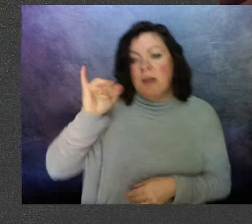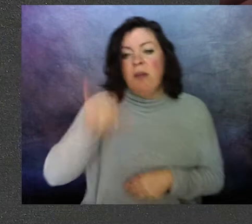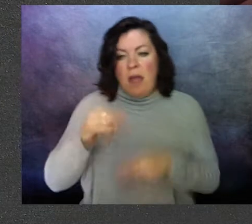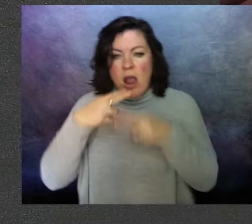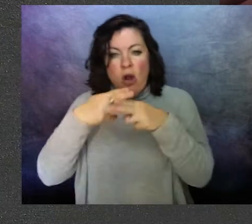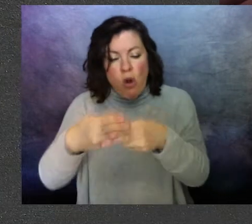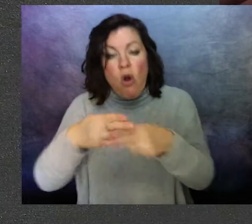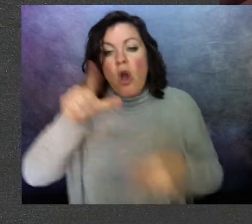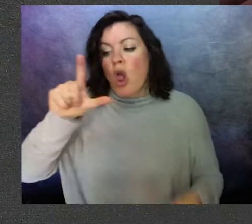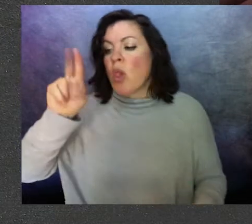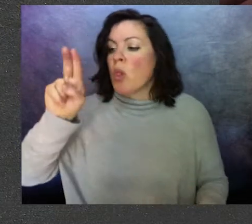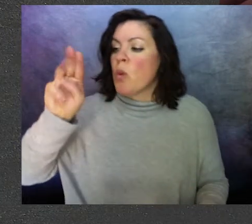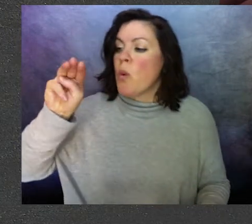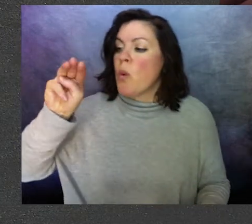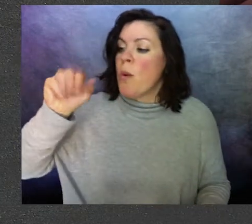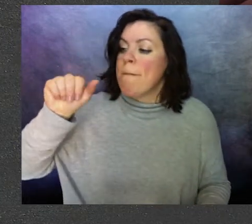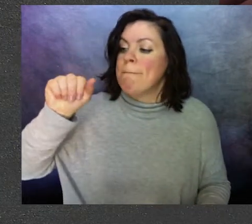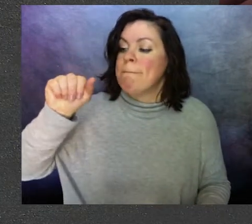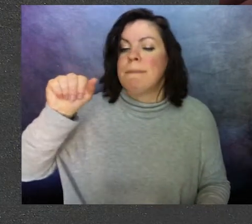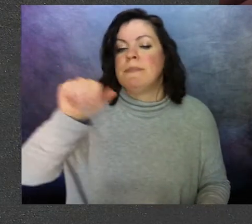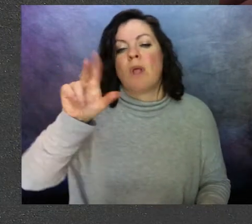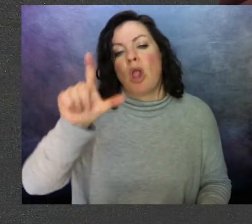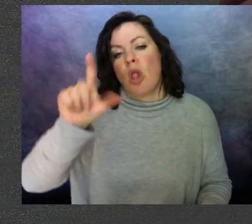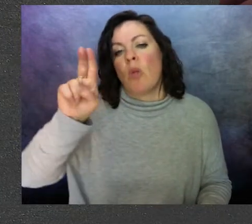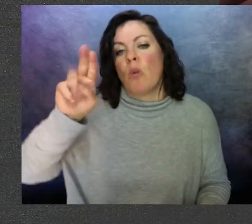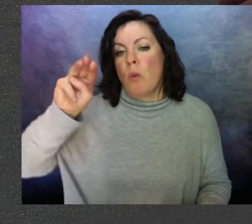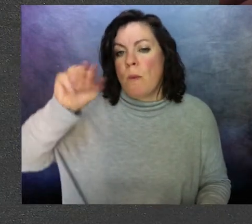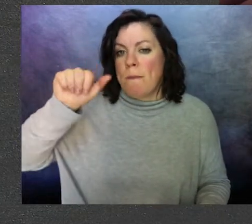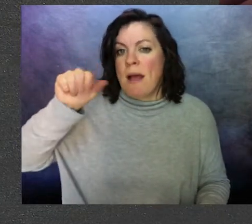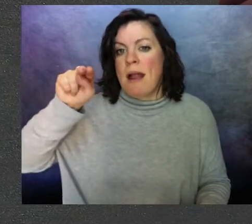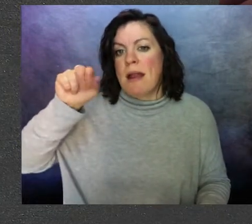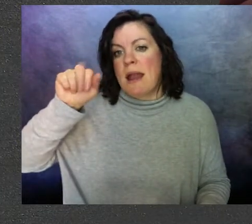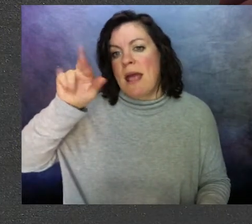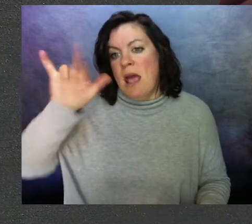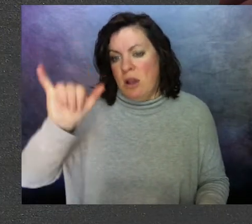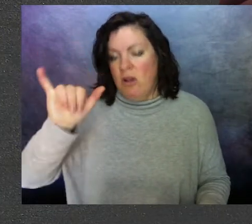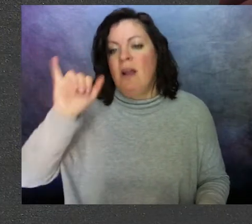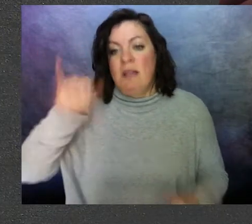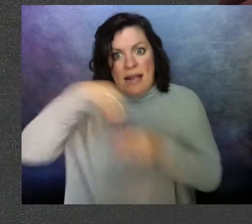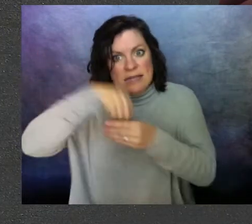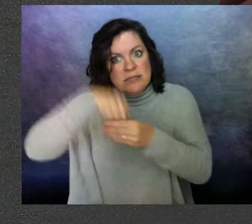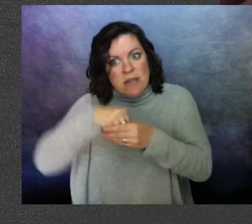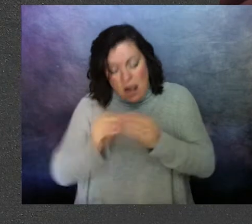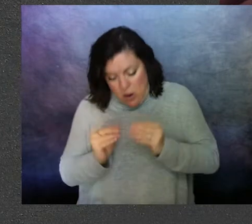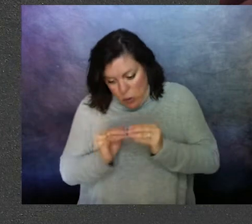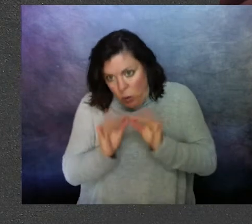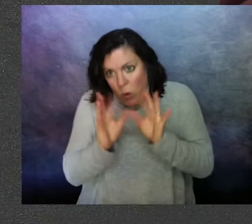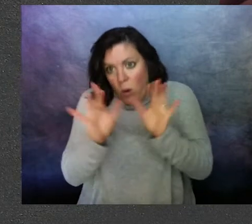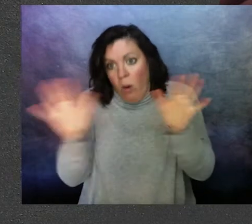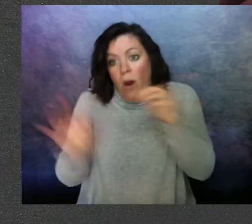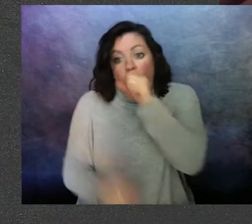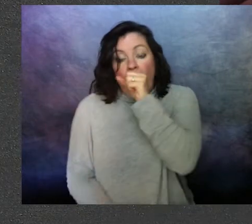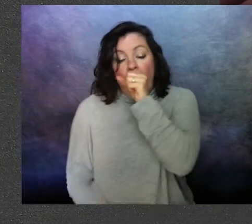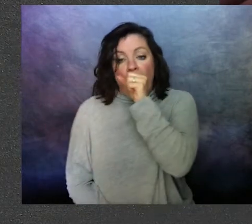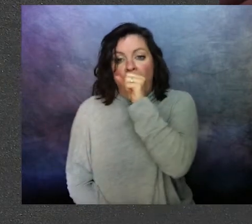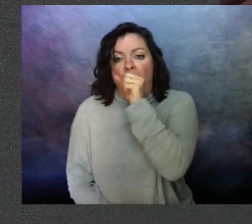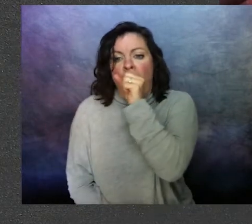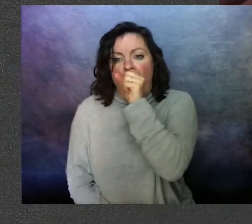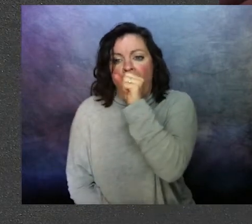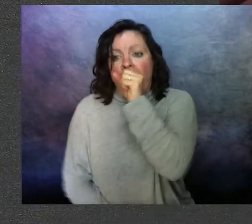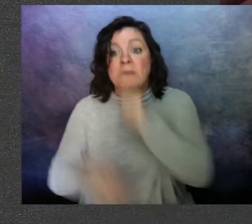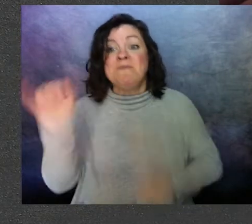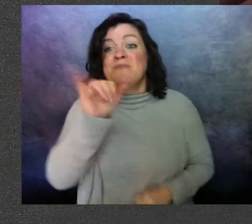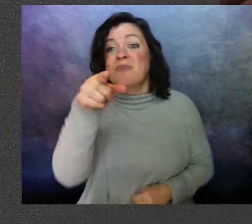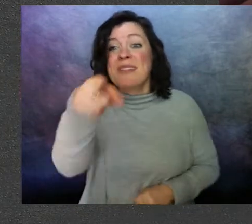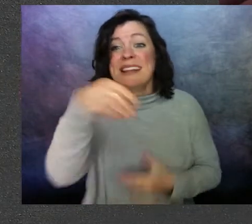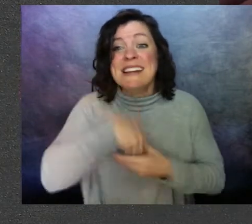inside out. All of you at home are luminaries too. Because when you let that beauty inside of you glow